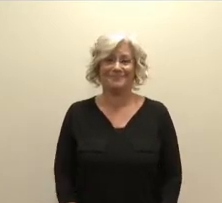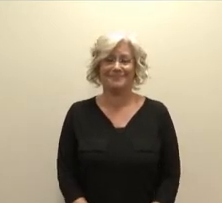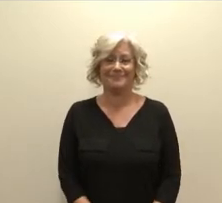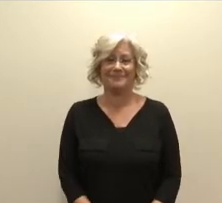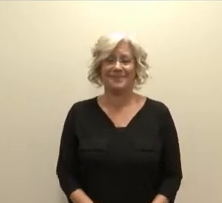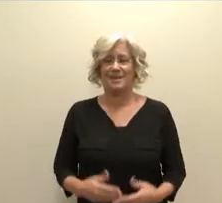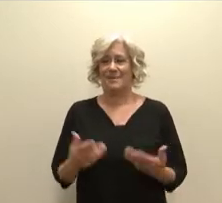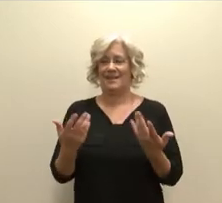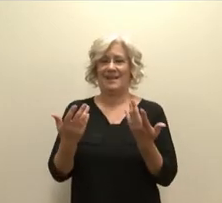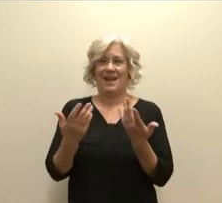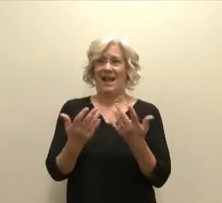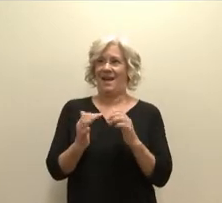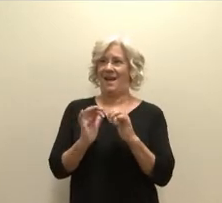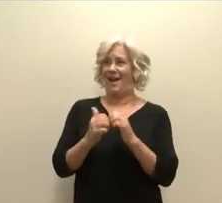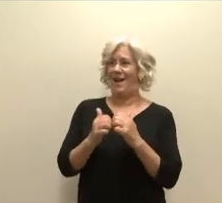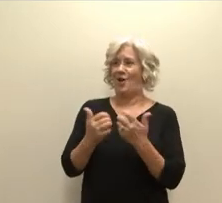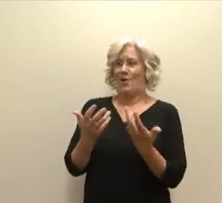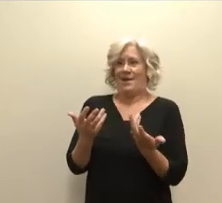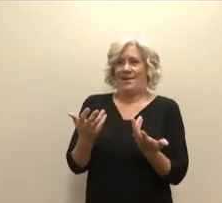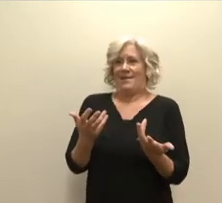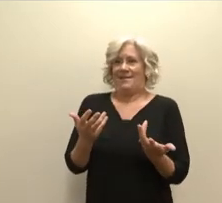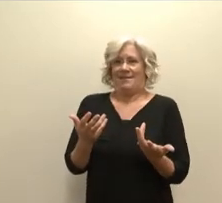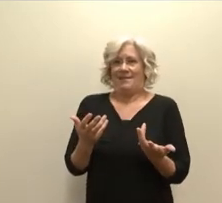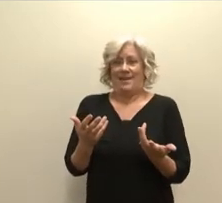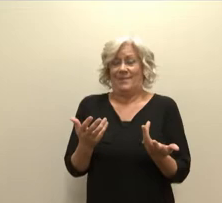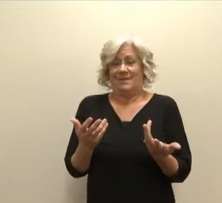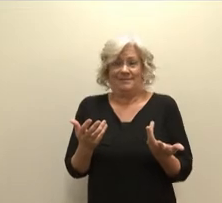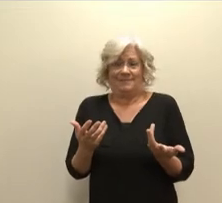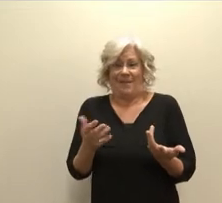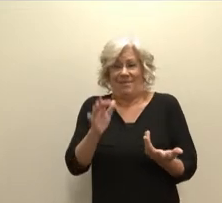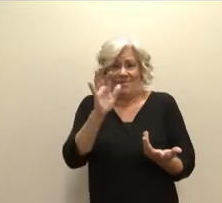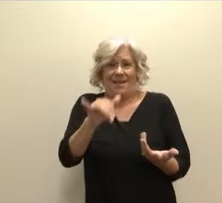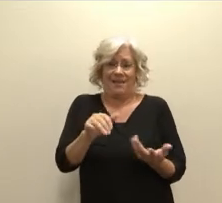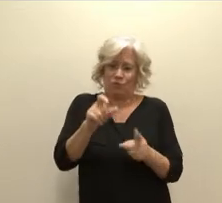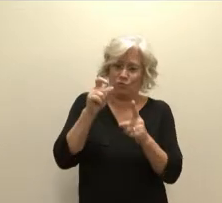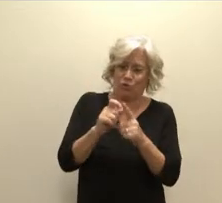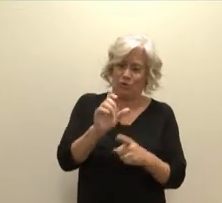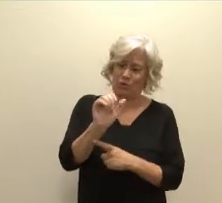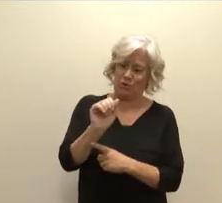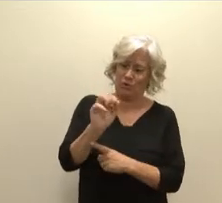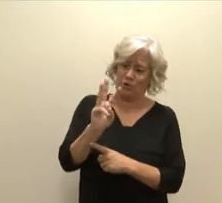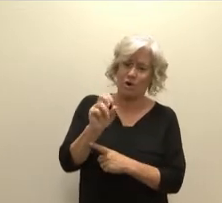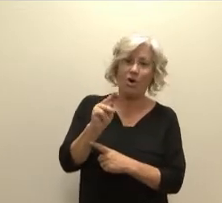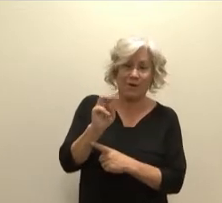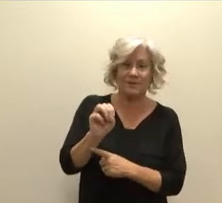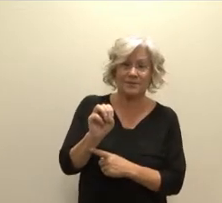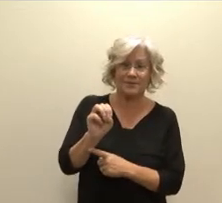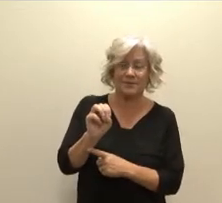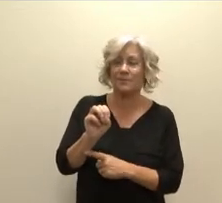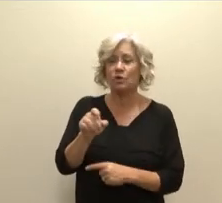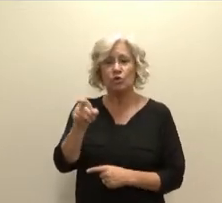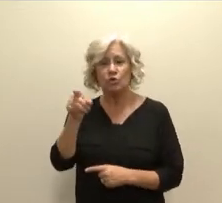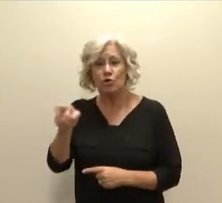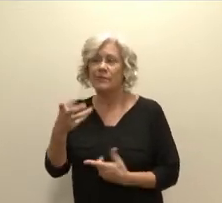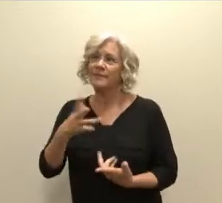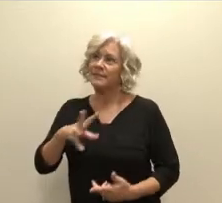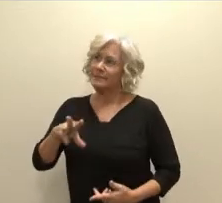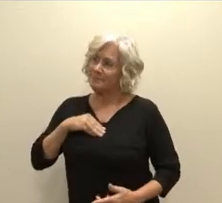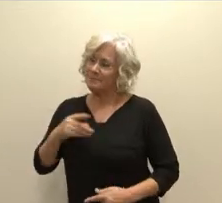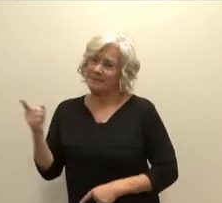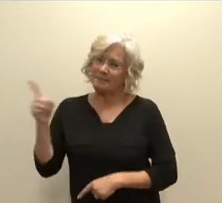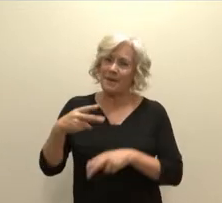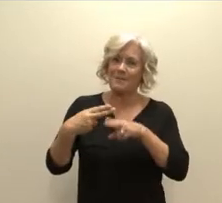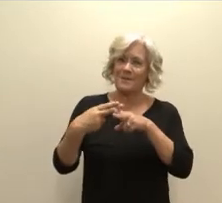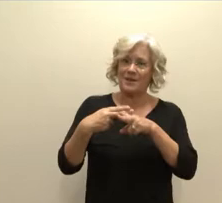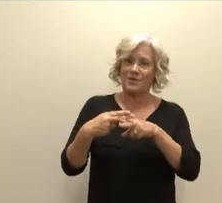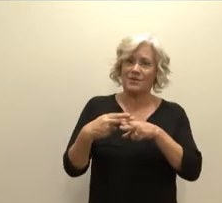No way to present it otherwise. You're just absolutely awesome. You have stepped in, and of course, you